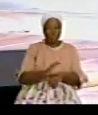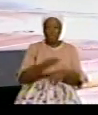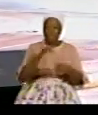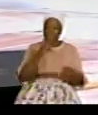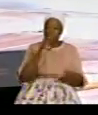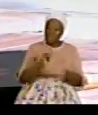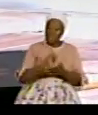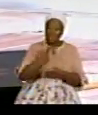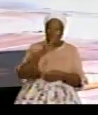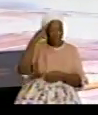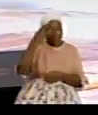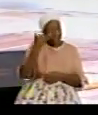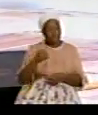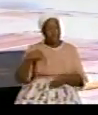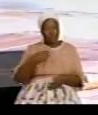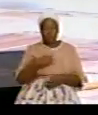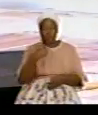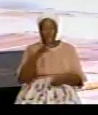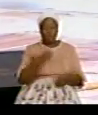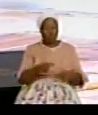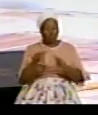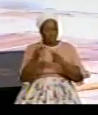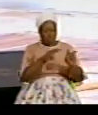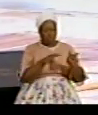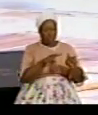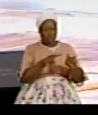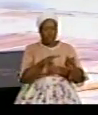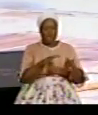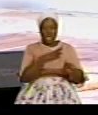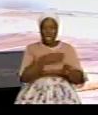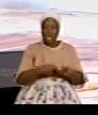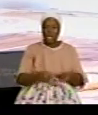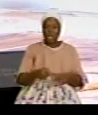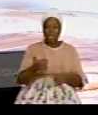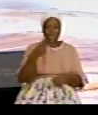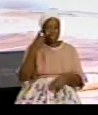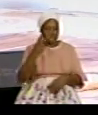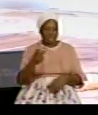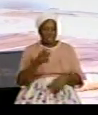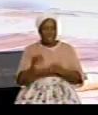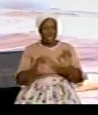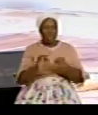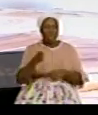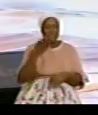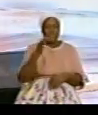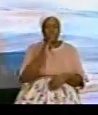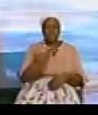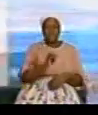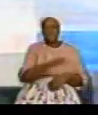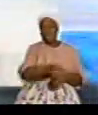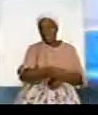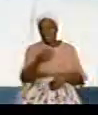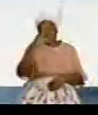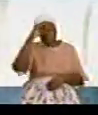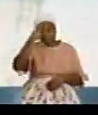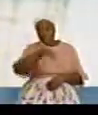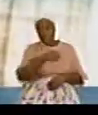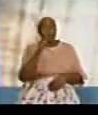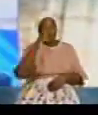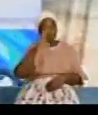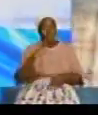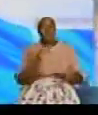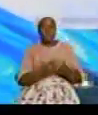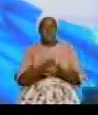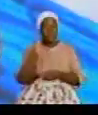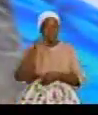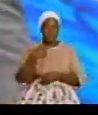why he told them, watch and see if there is any man, any woman that will